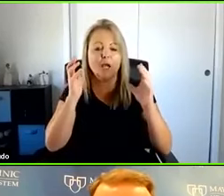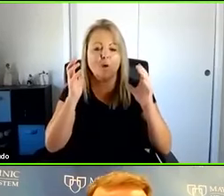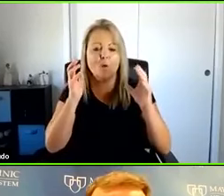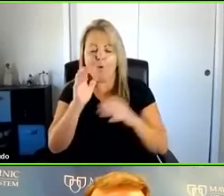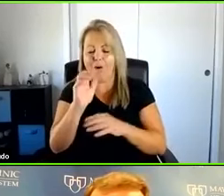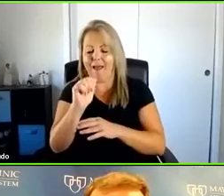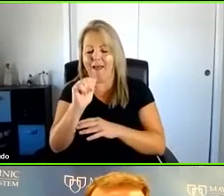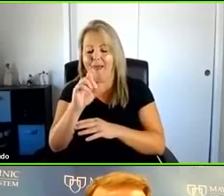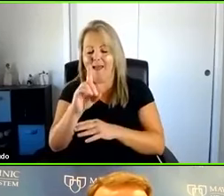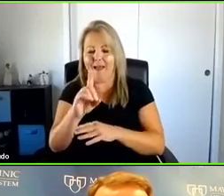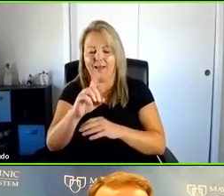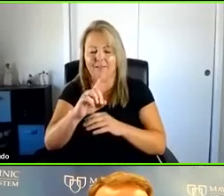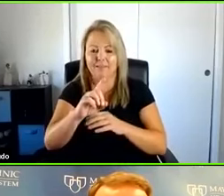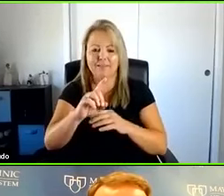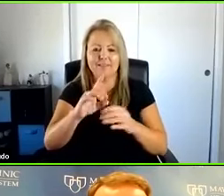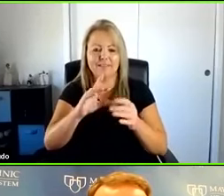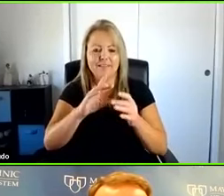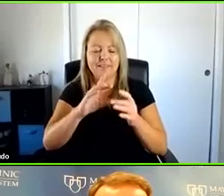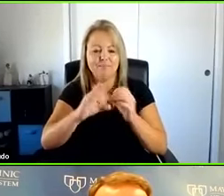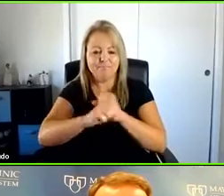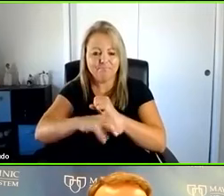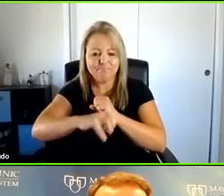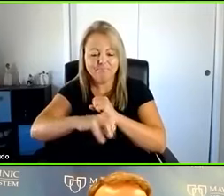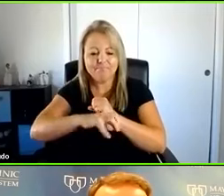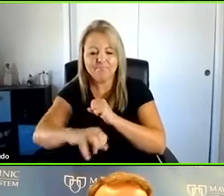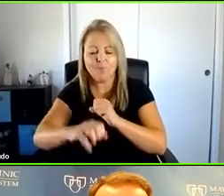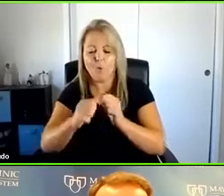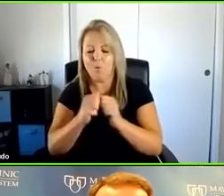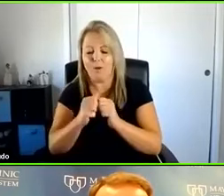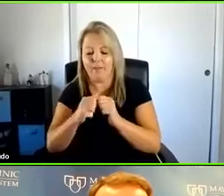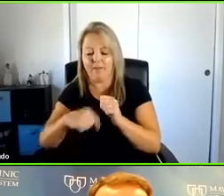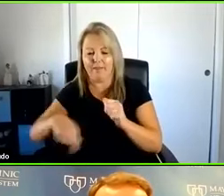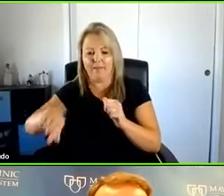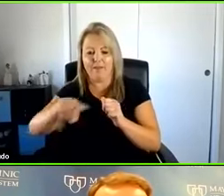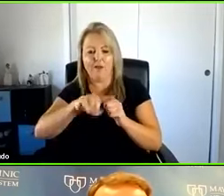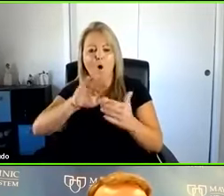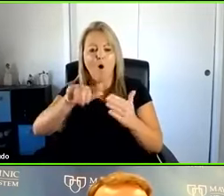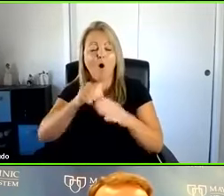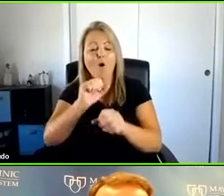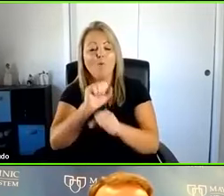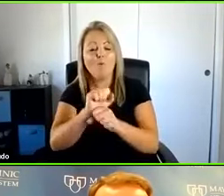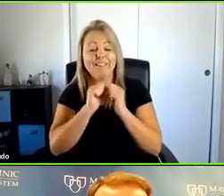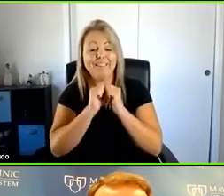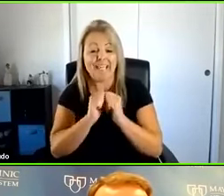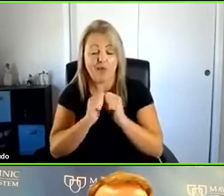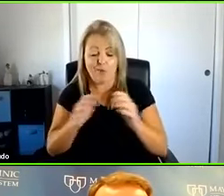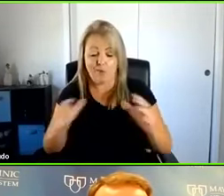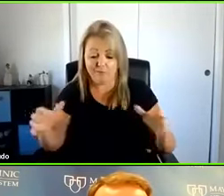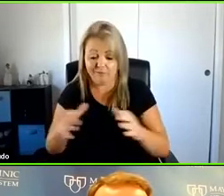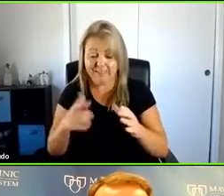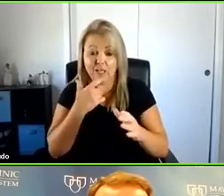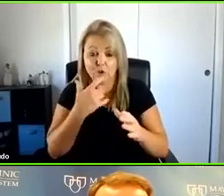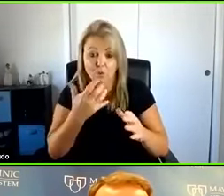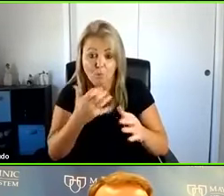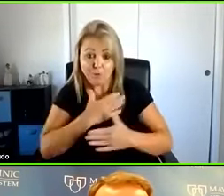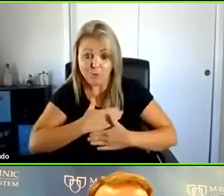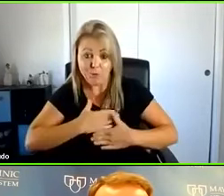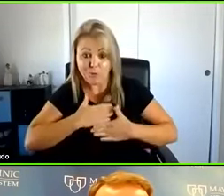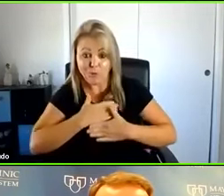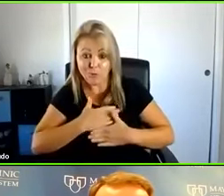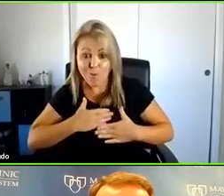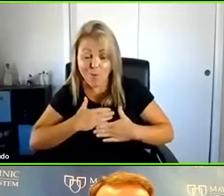campaign with the Tavern League and the Health Department working together to pass that message on, that if you want to enjoy